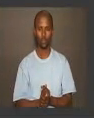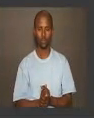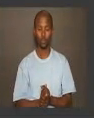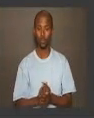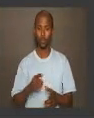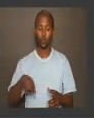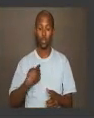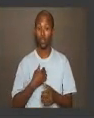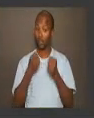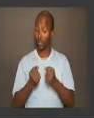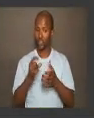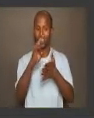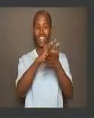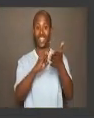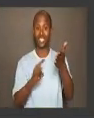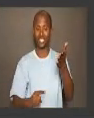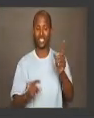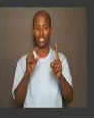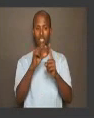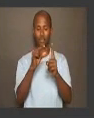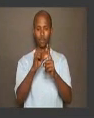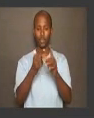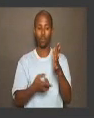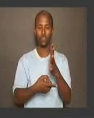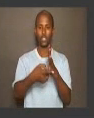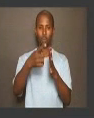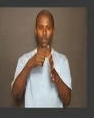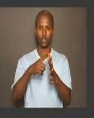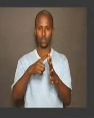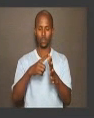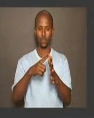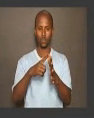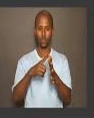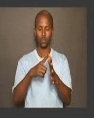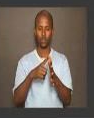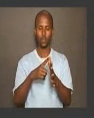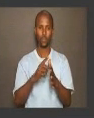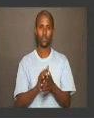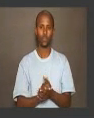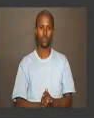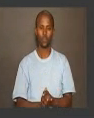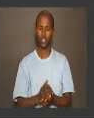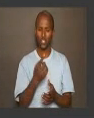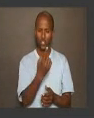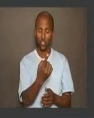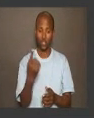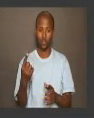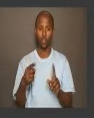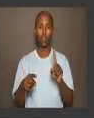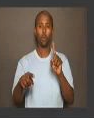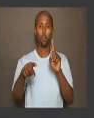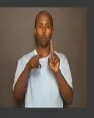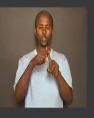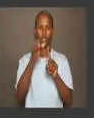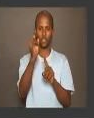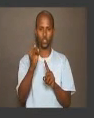We can list the terms of a sequence by associating each positive